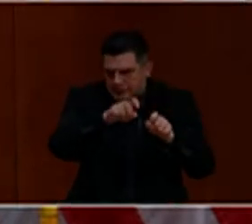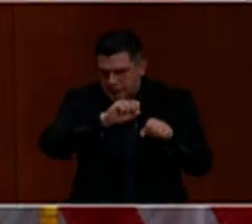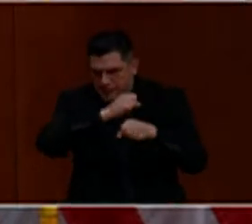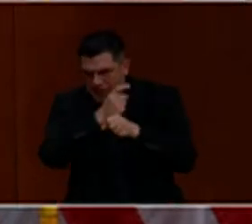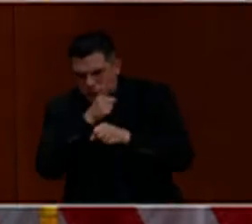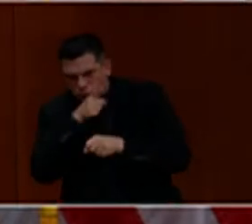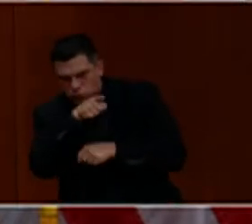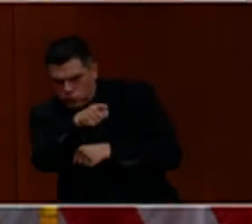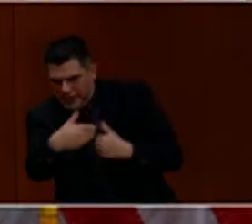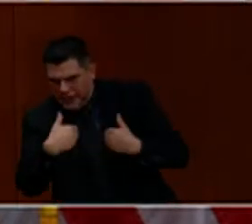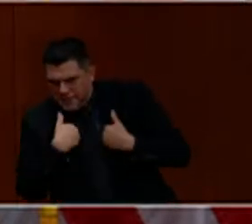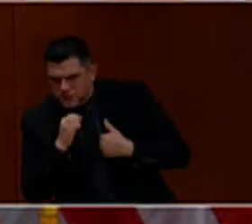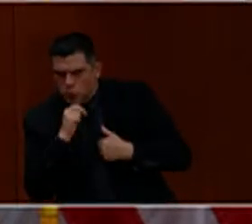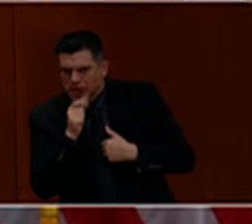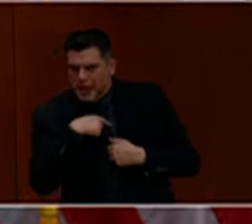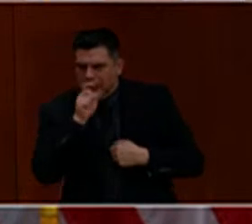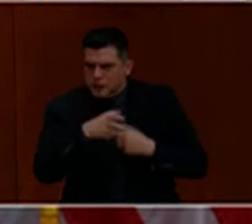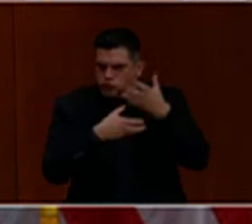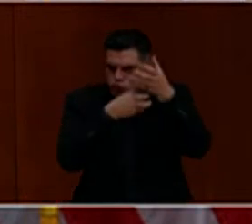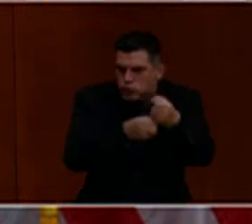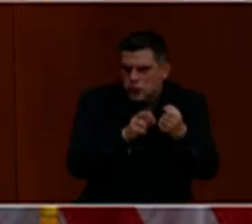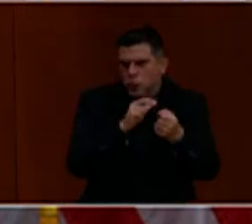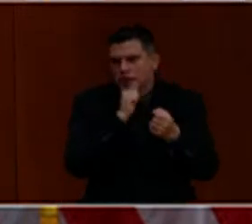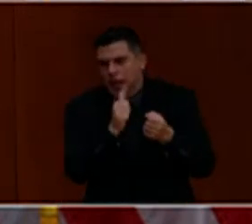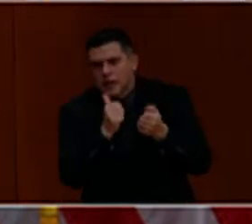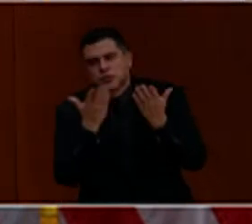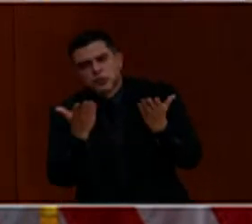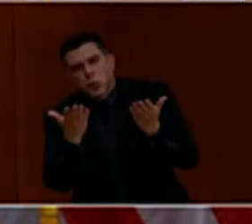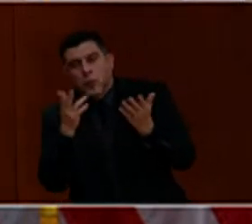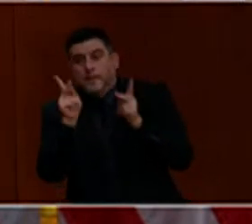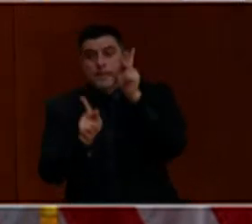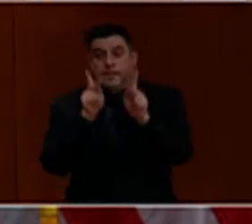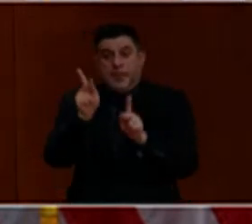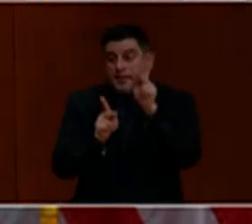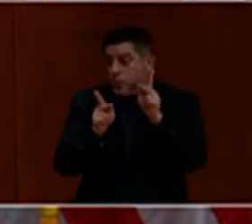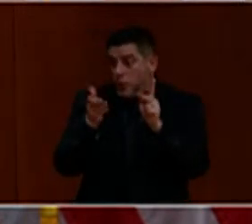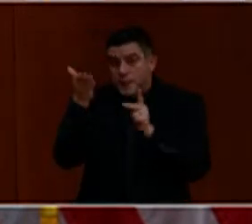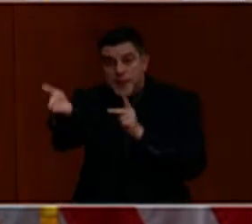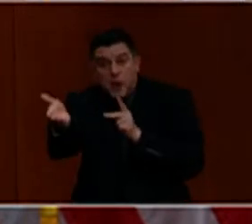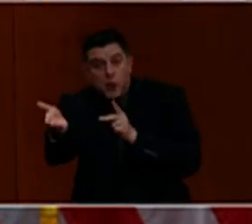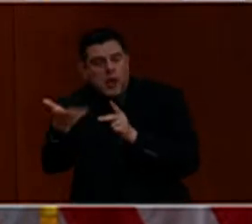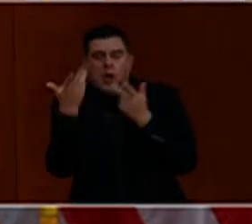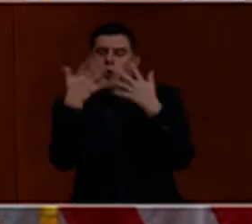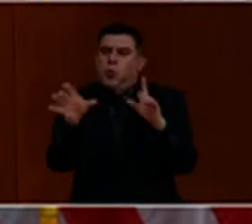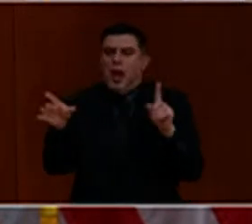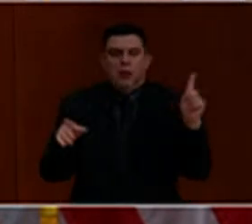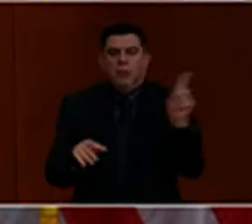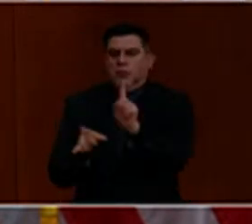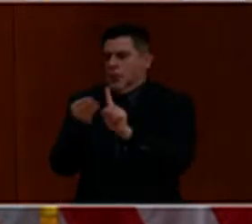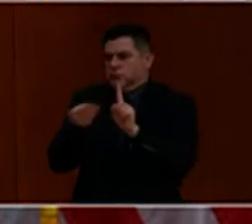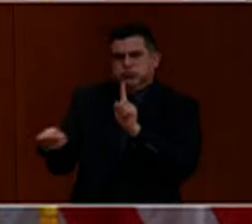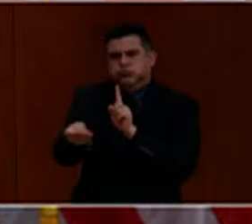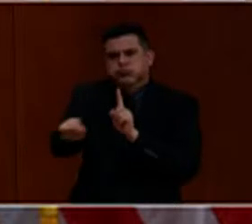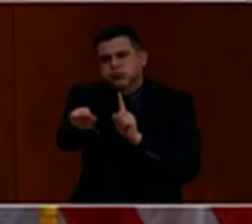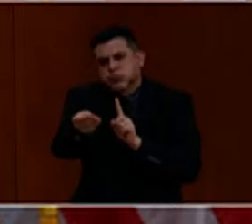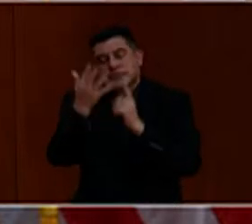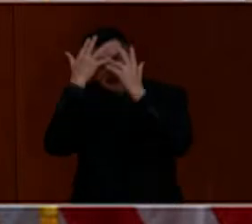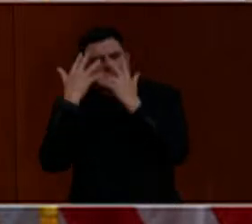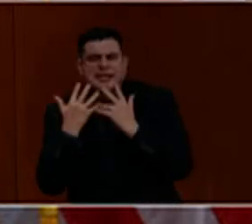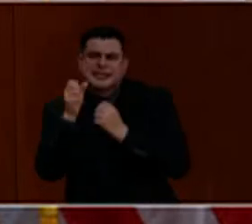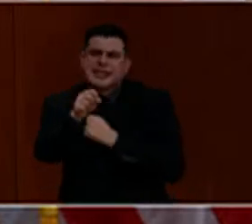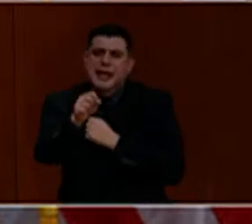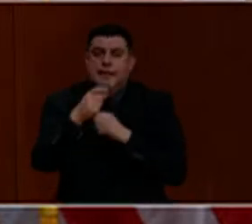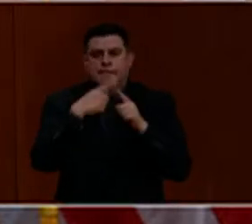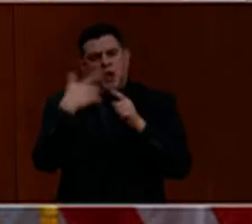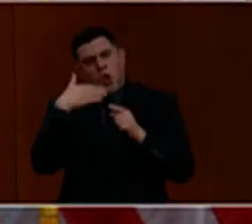symptoms. And so that's what happened there. That's really, really unfortunate. I think that the concern I have is, and I've asked Health and ACA to say,